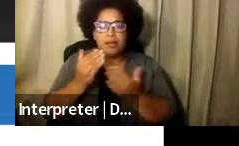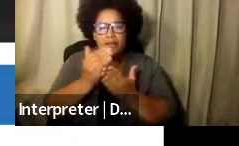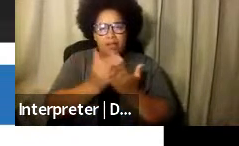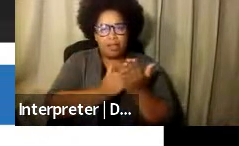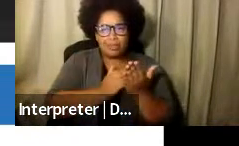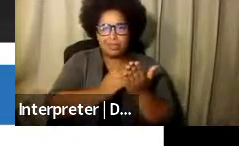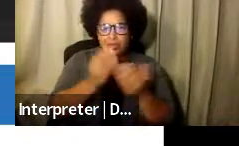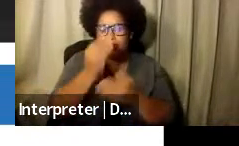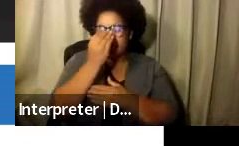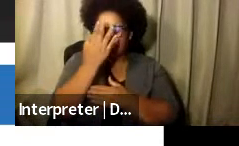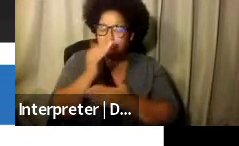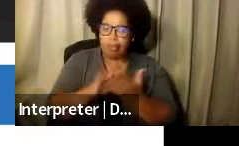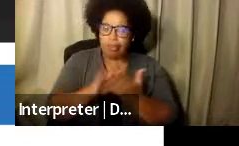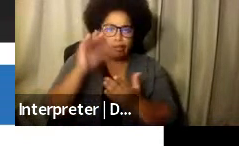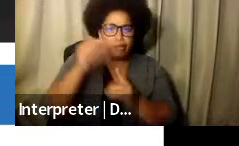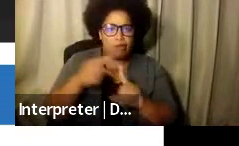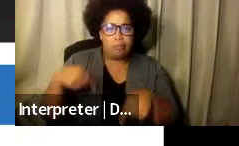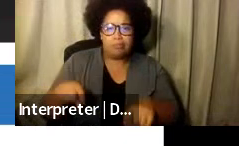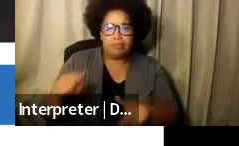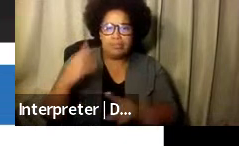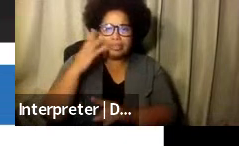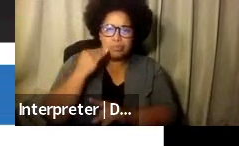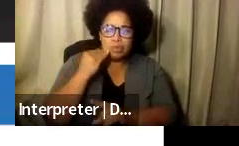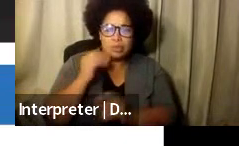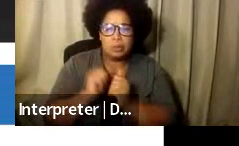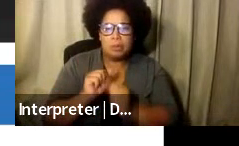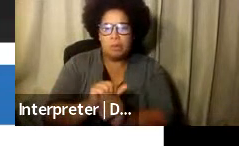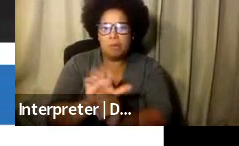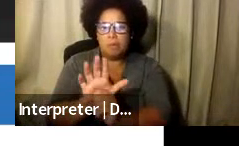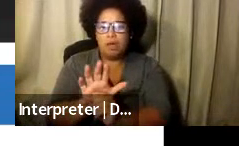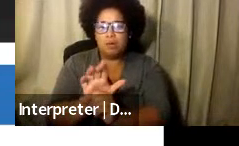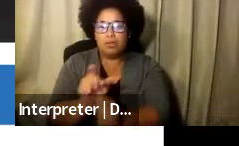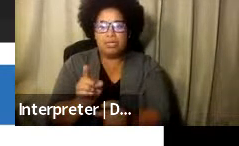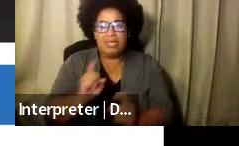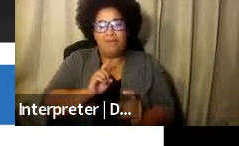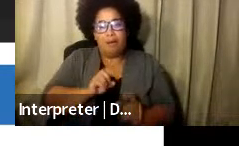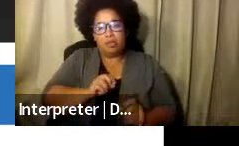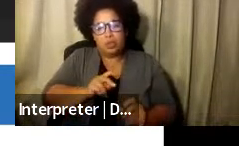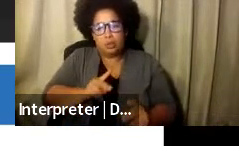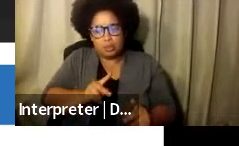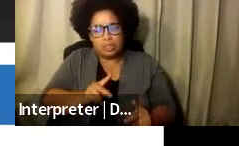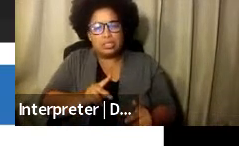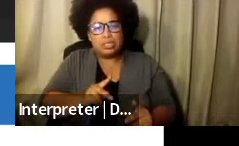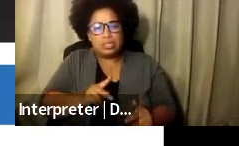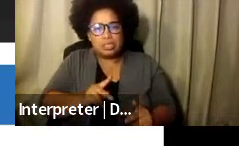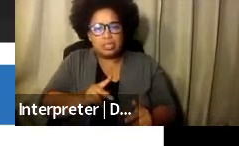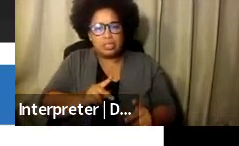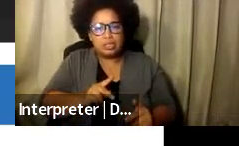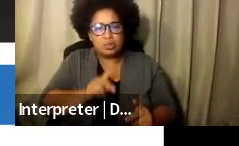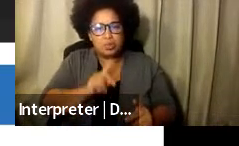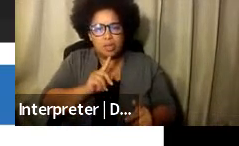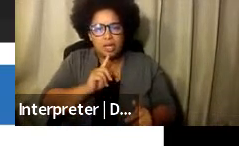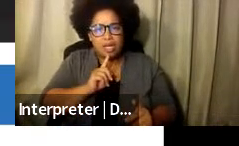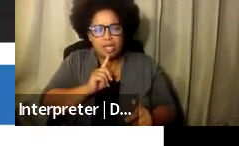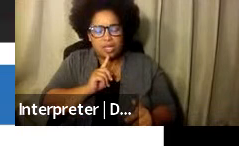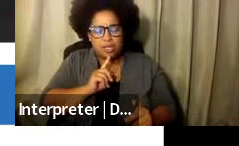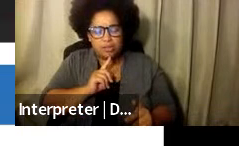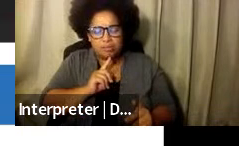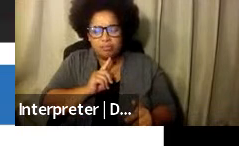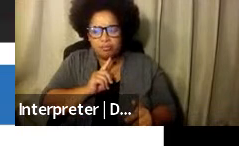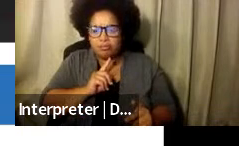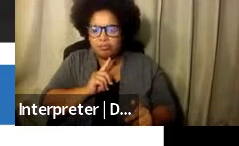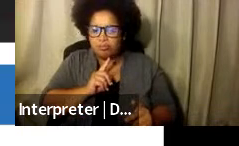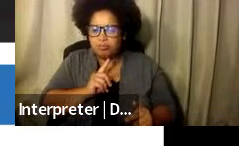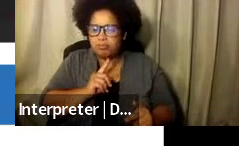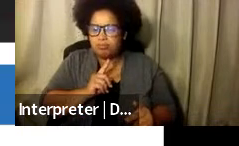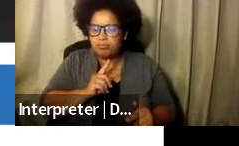learned from our experience with COVID has given us an opportunity to take a hard and deep look at, you